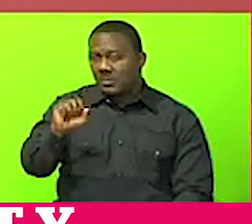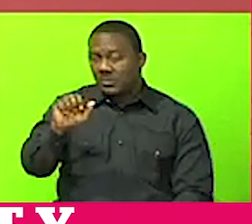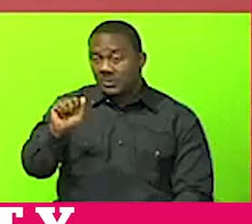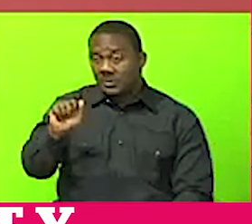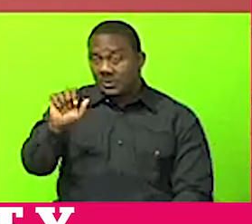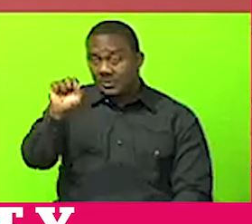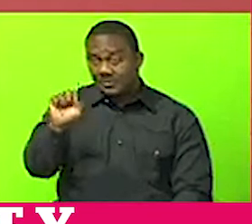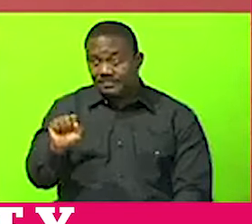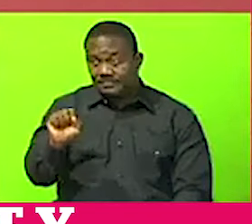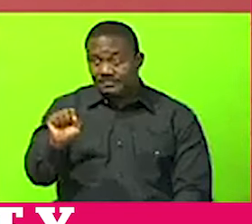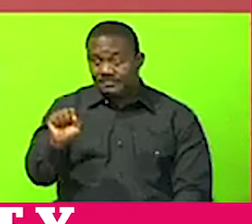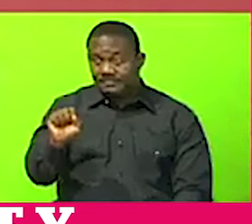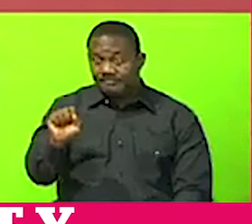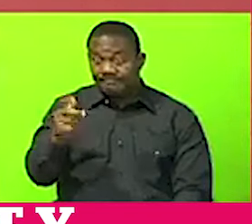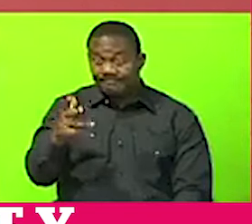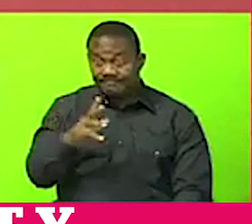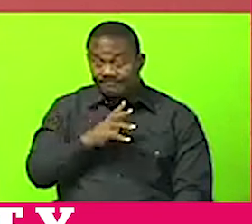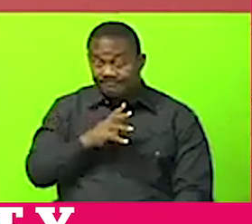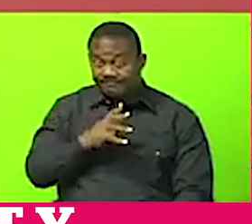sa is that